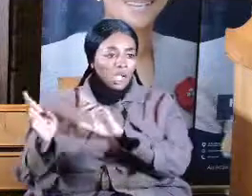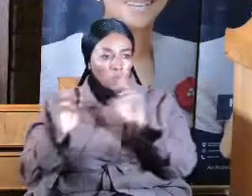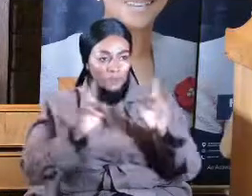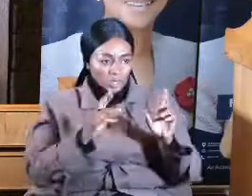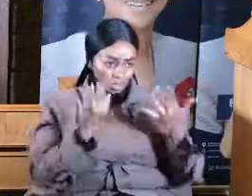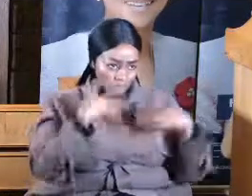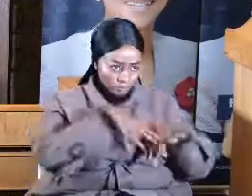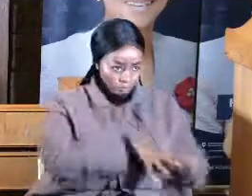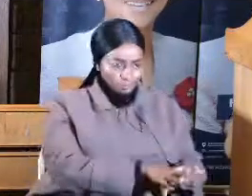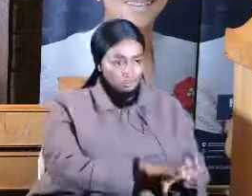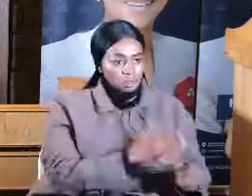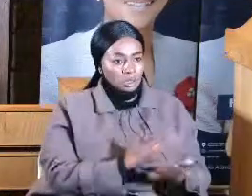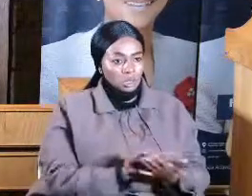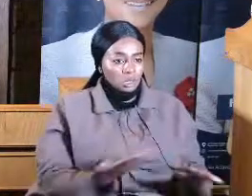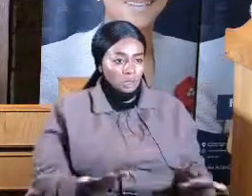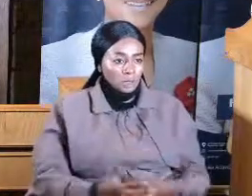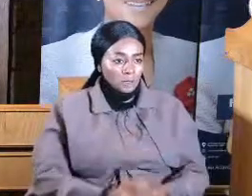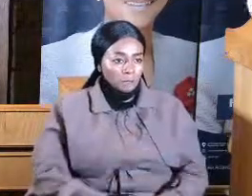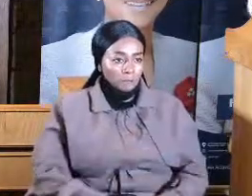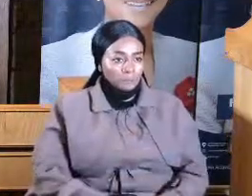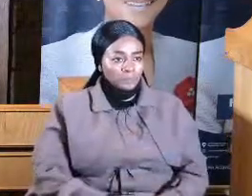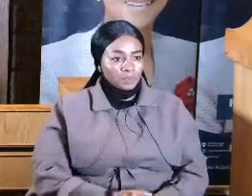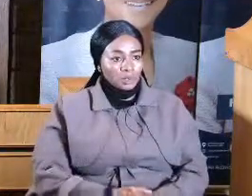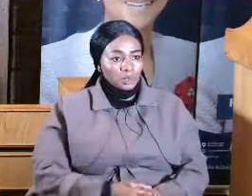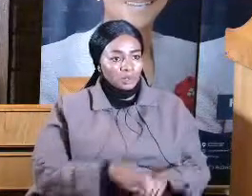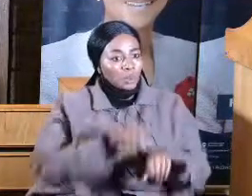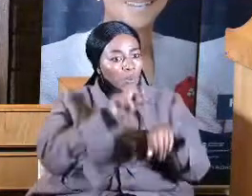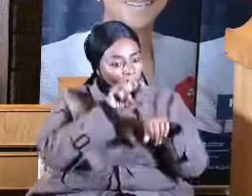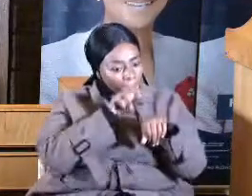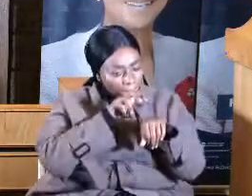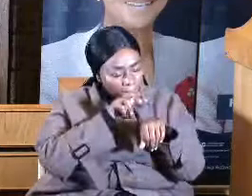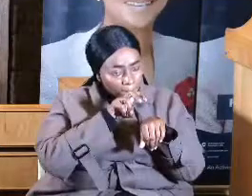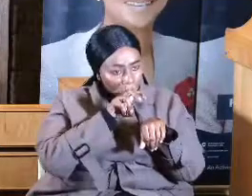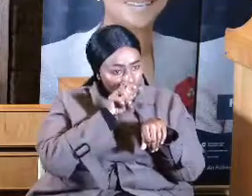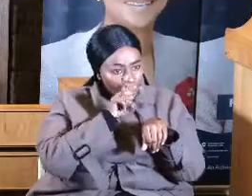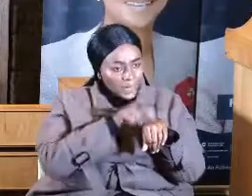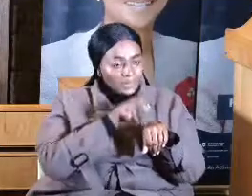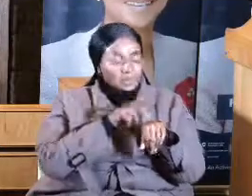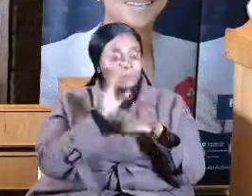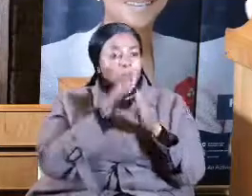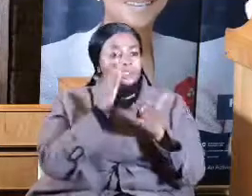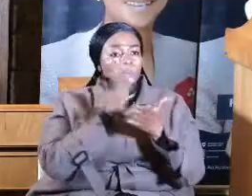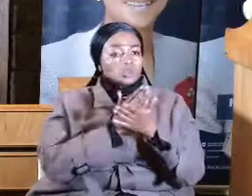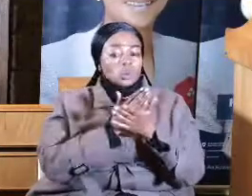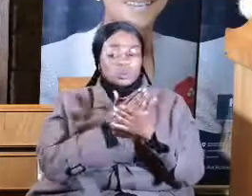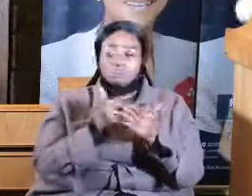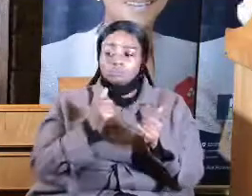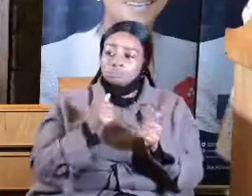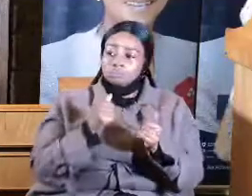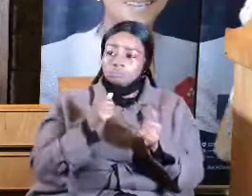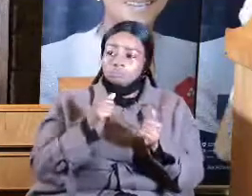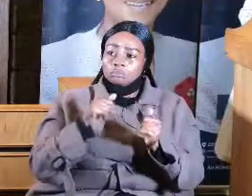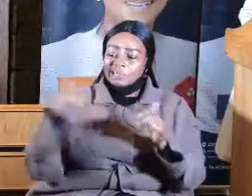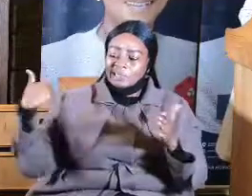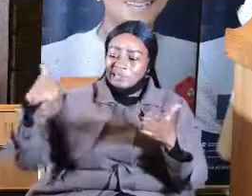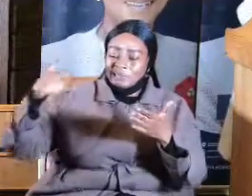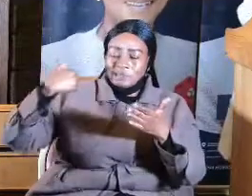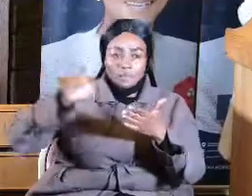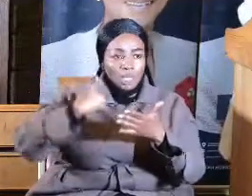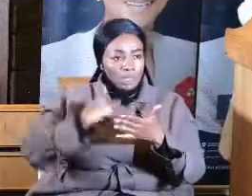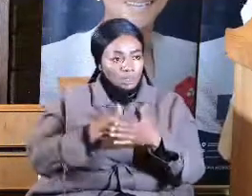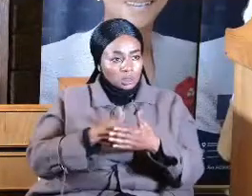implemented. We need to take stock to be able to say, since Beijing